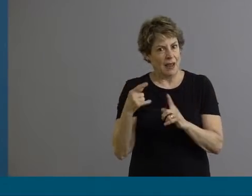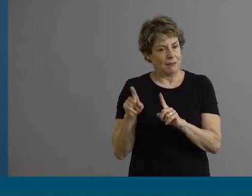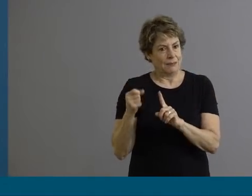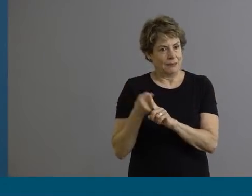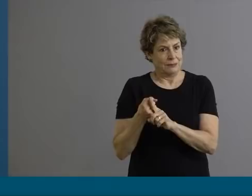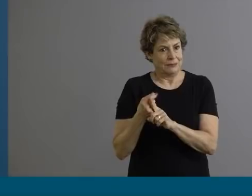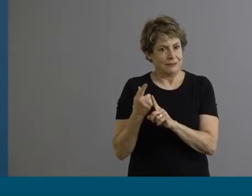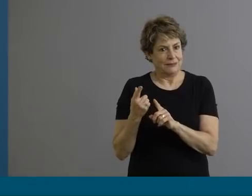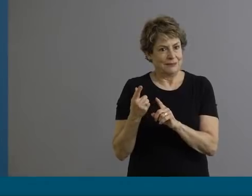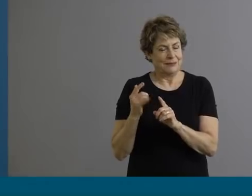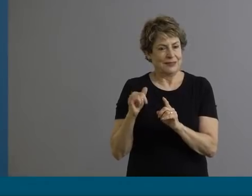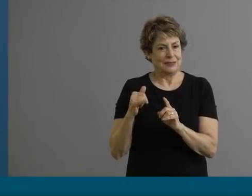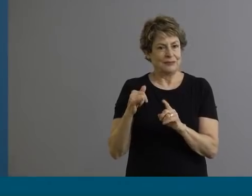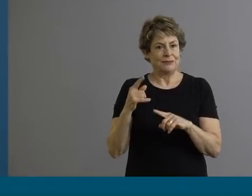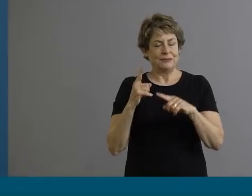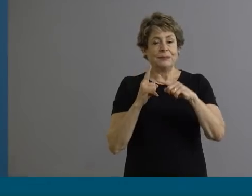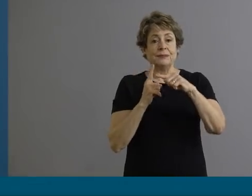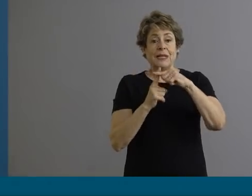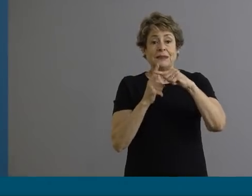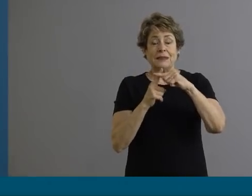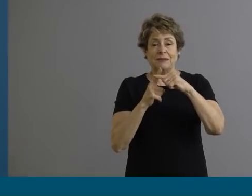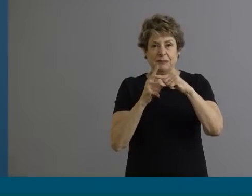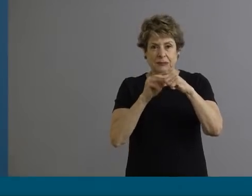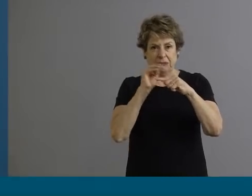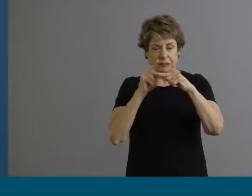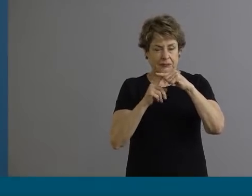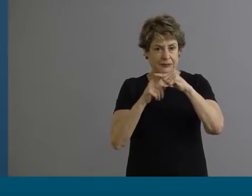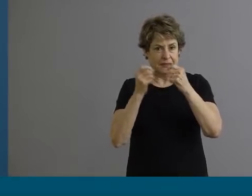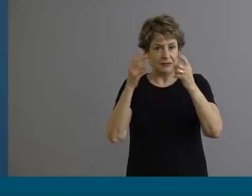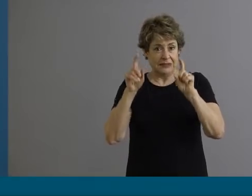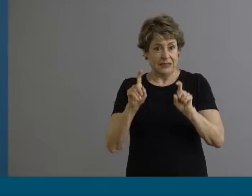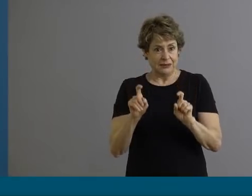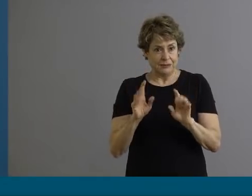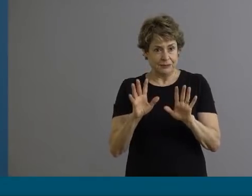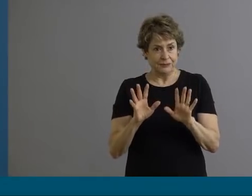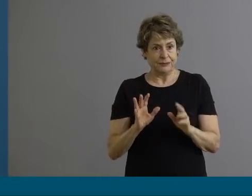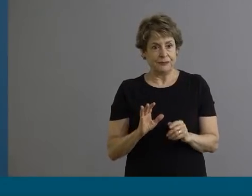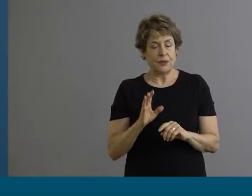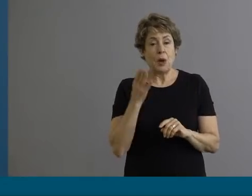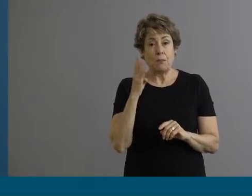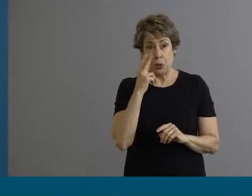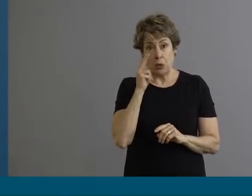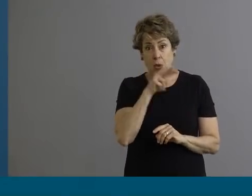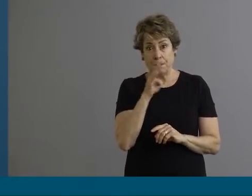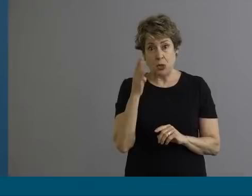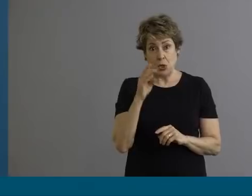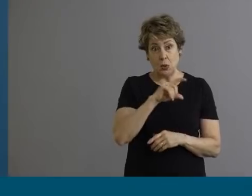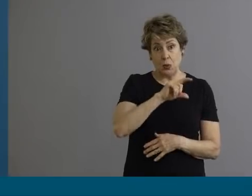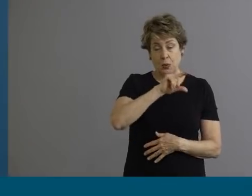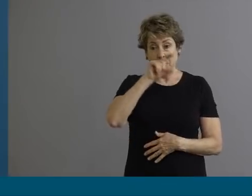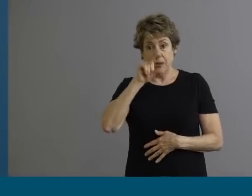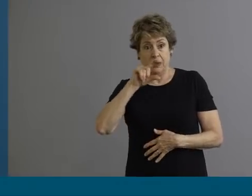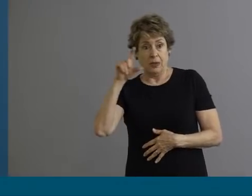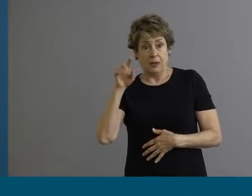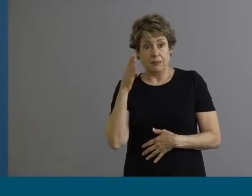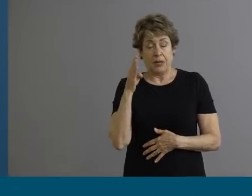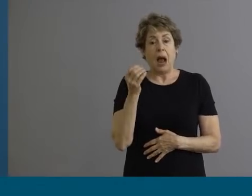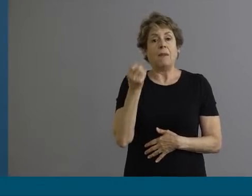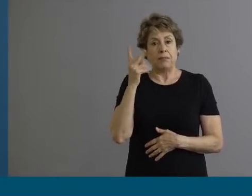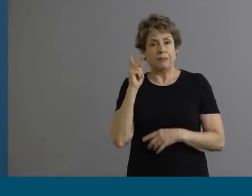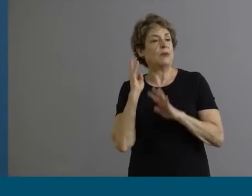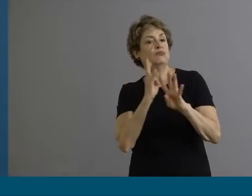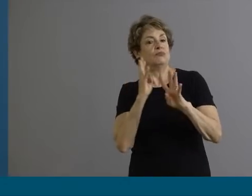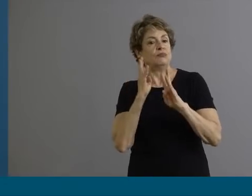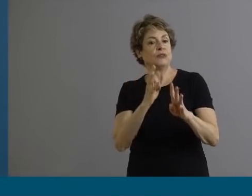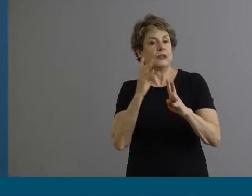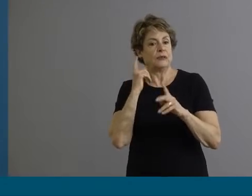The blue is the amount of tests, so an ever-increasing amount of tests, and we need more. I'll talk about that. Again,